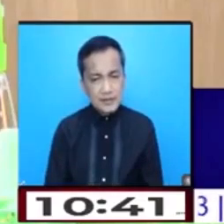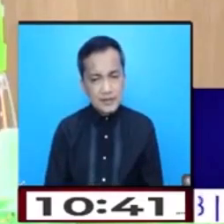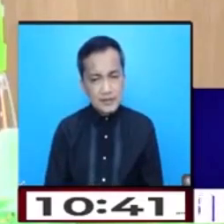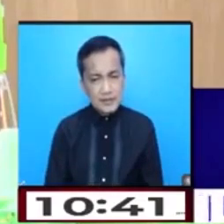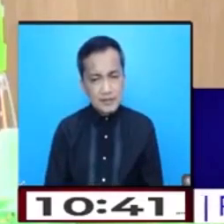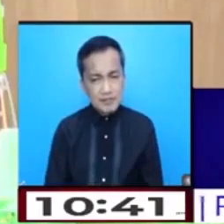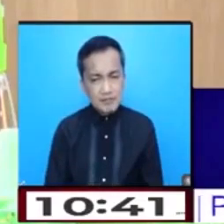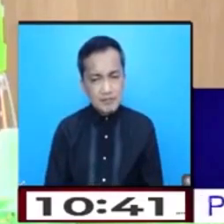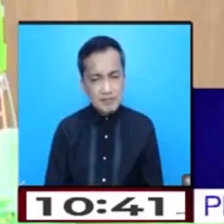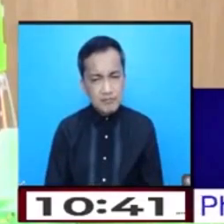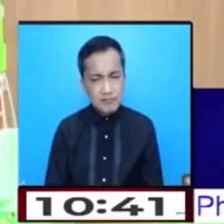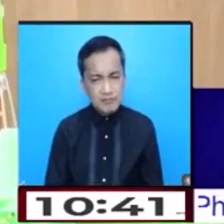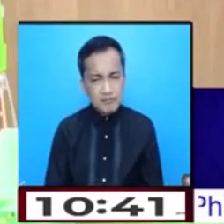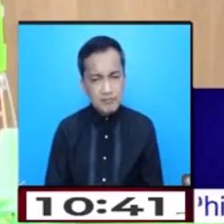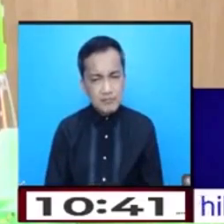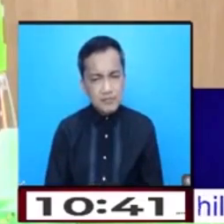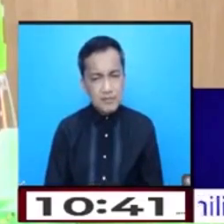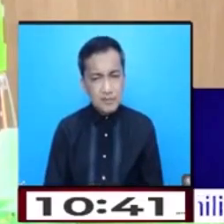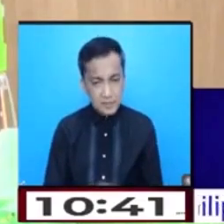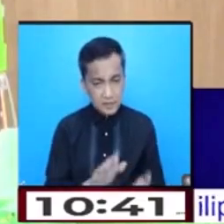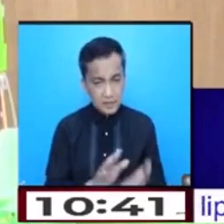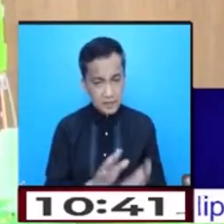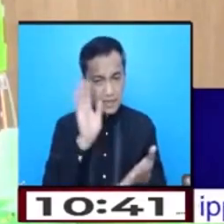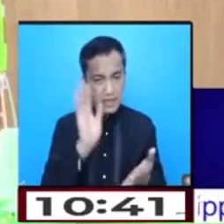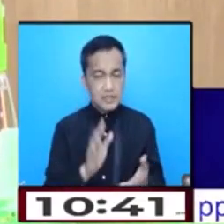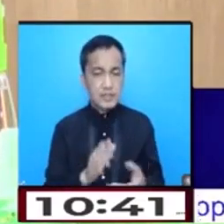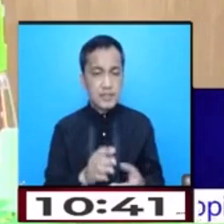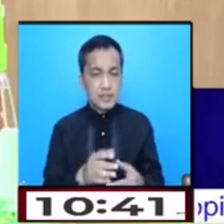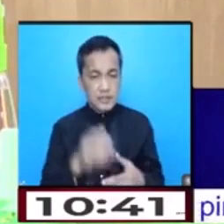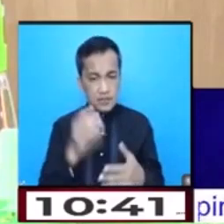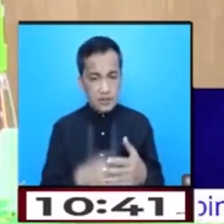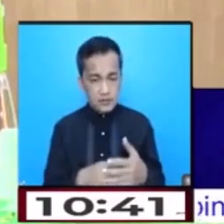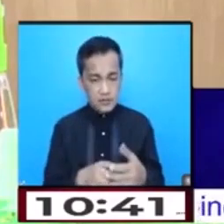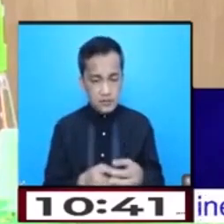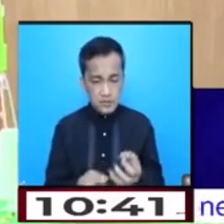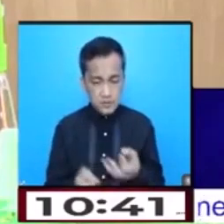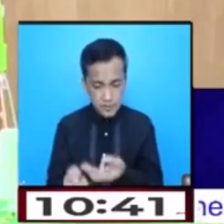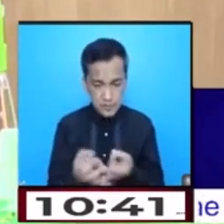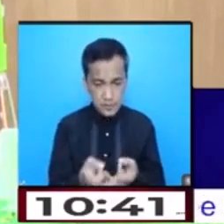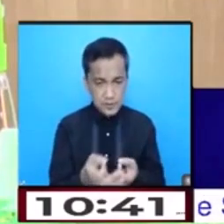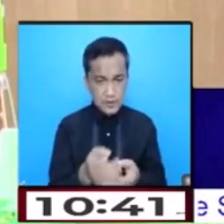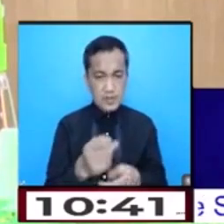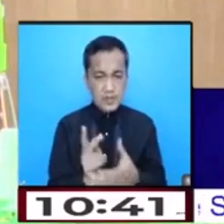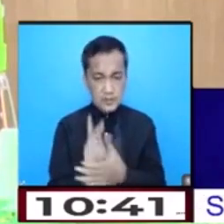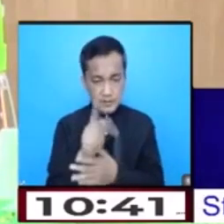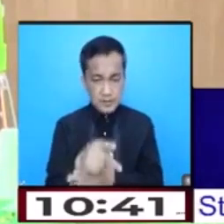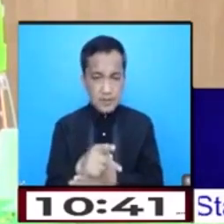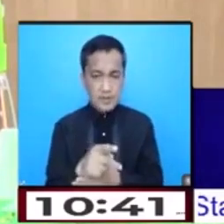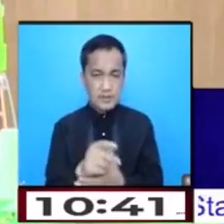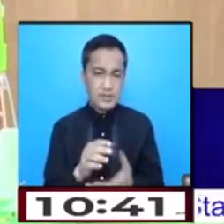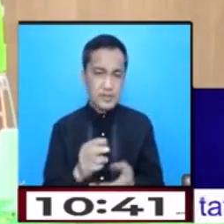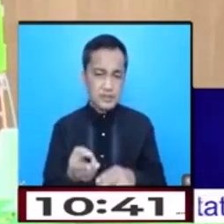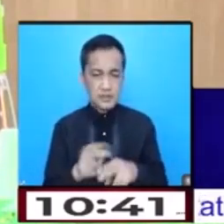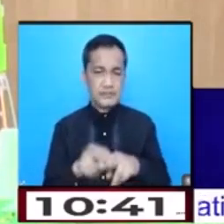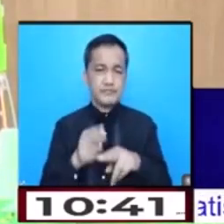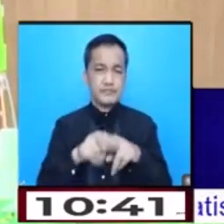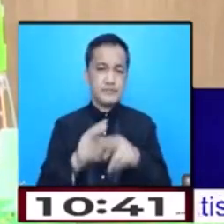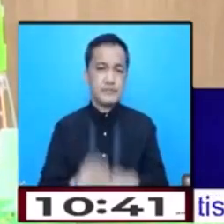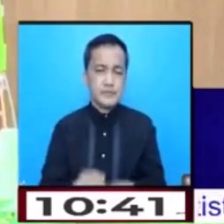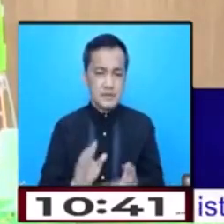have increased, and the cost of inputs for agricultural production have also risen, you know,